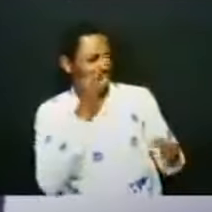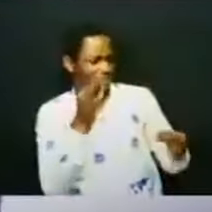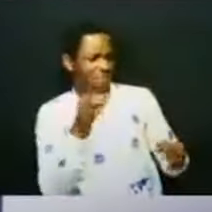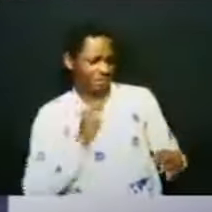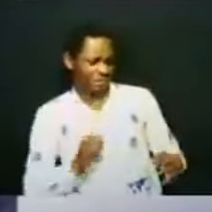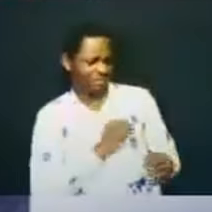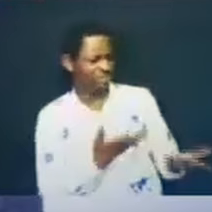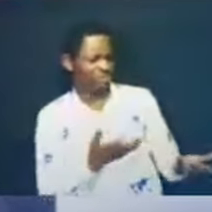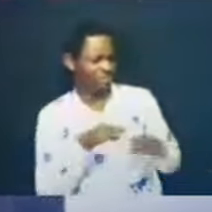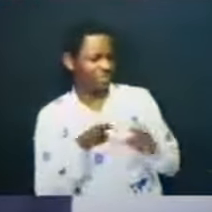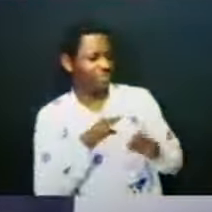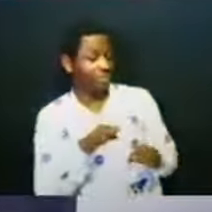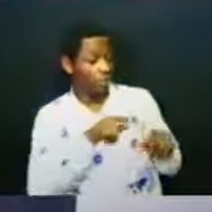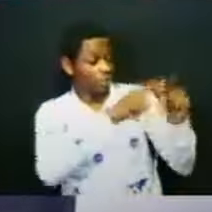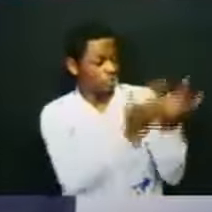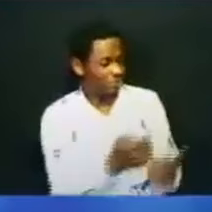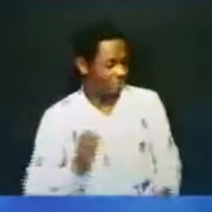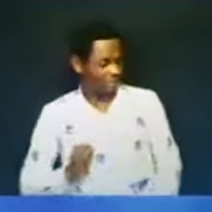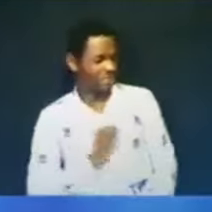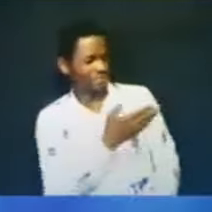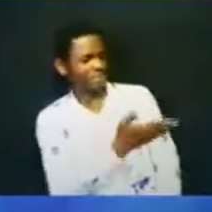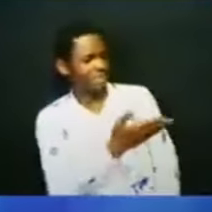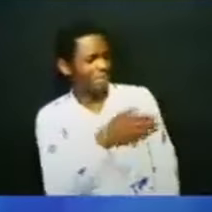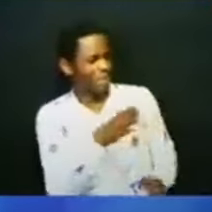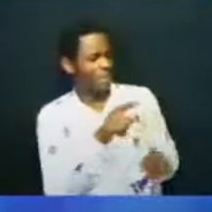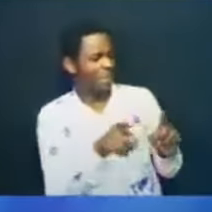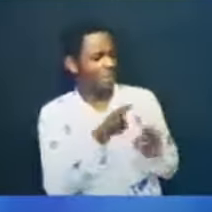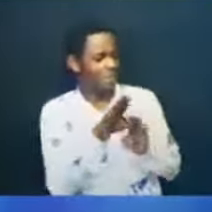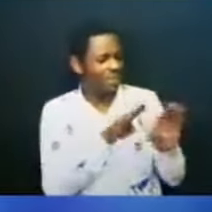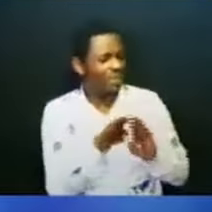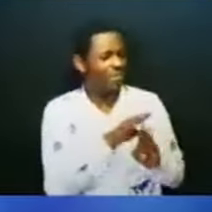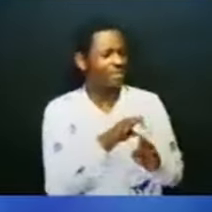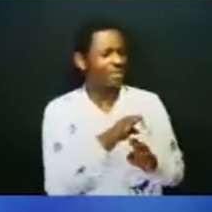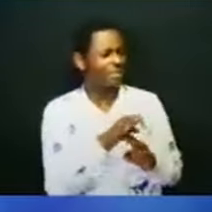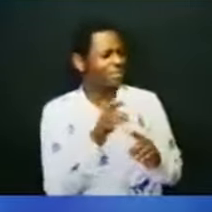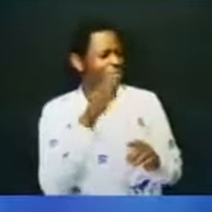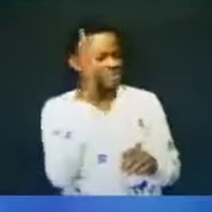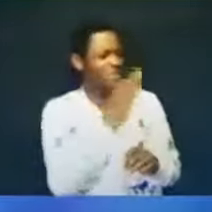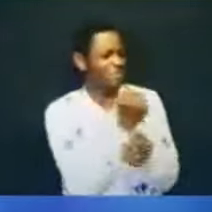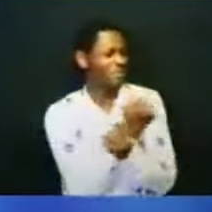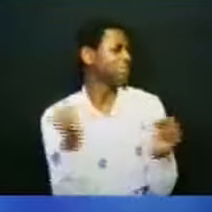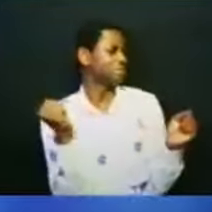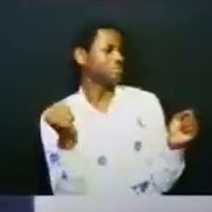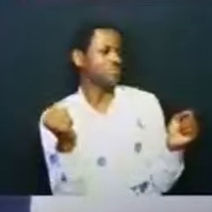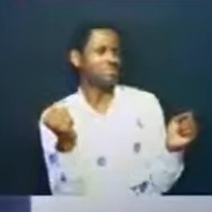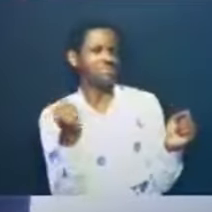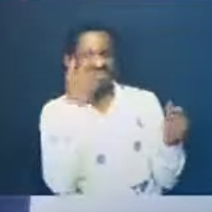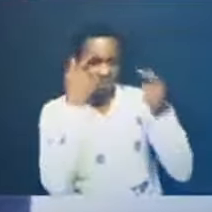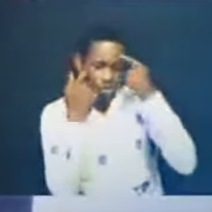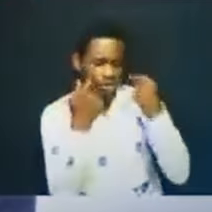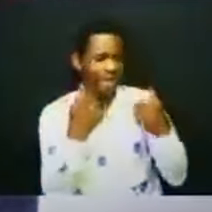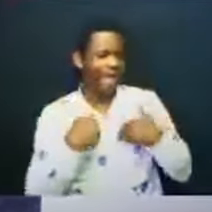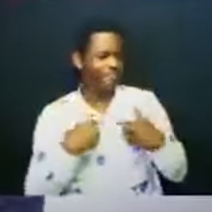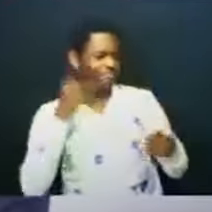sisters, Adofonum, these were elders, we num ne asori mpenifo, but they were behaving like they have never been saved because of